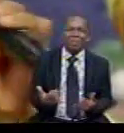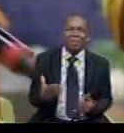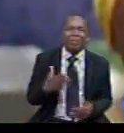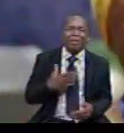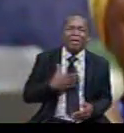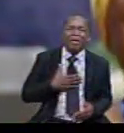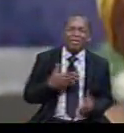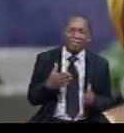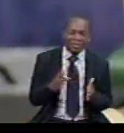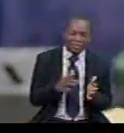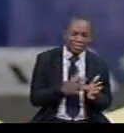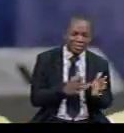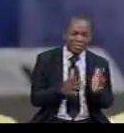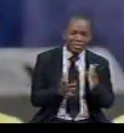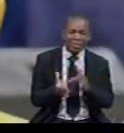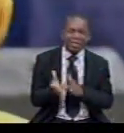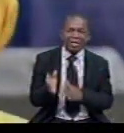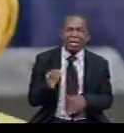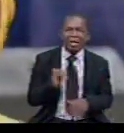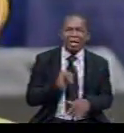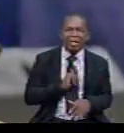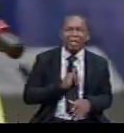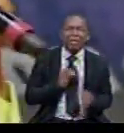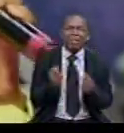Jesus, I